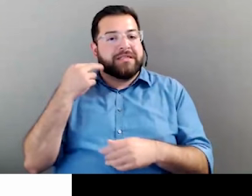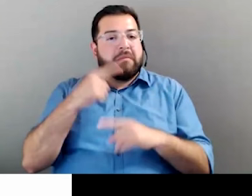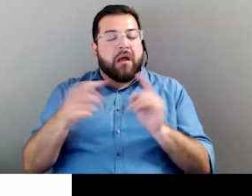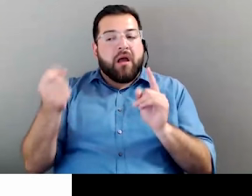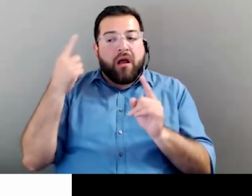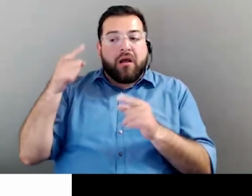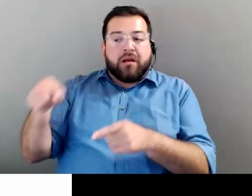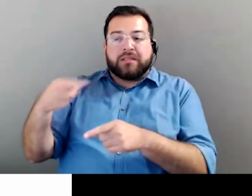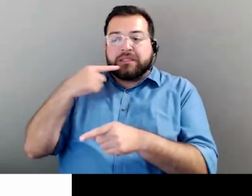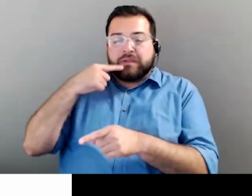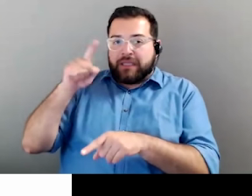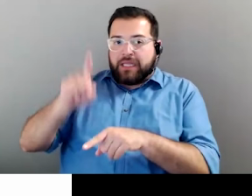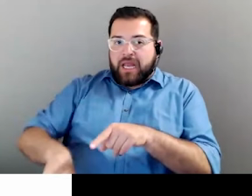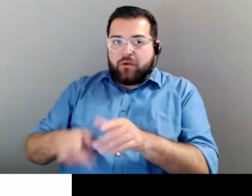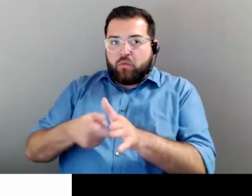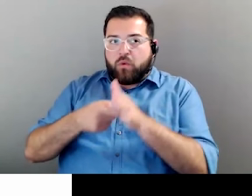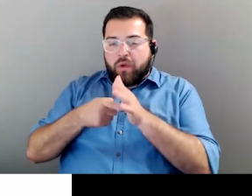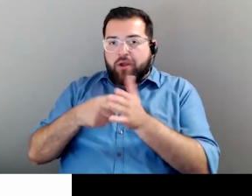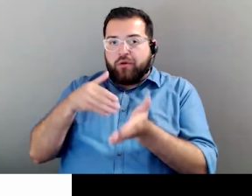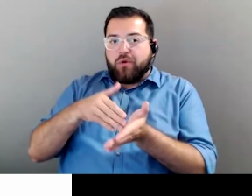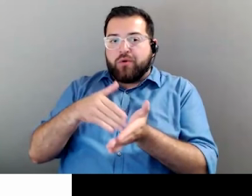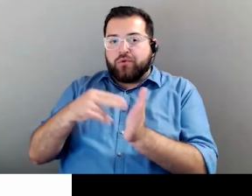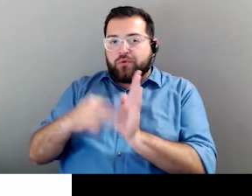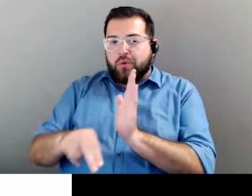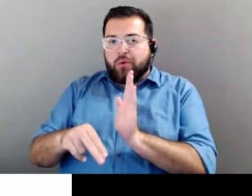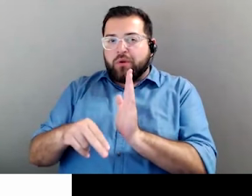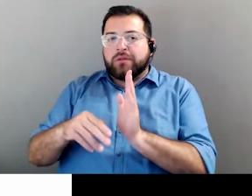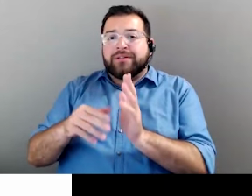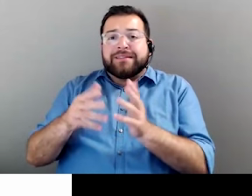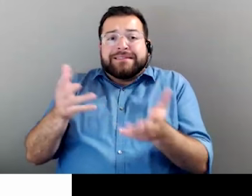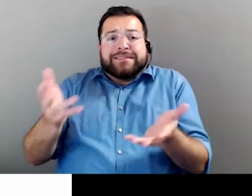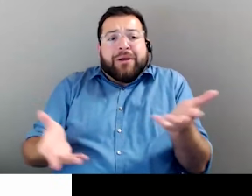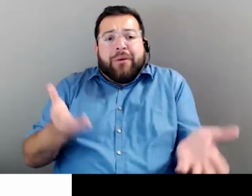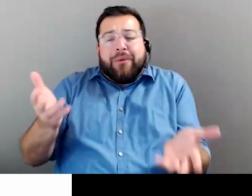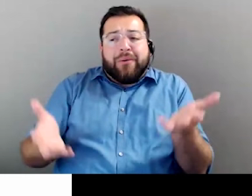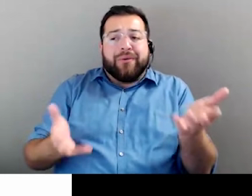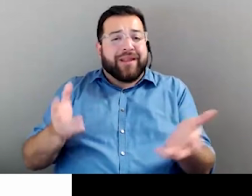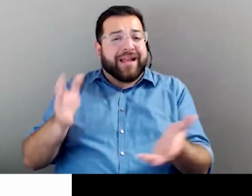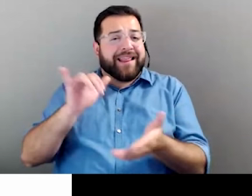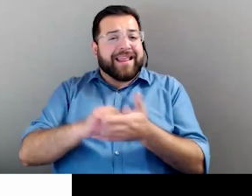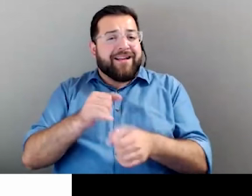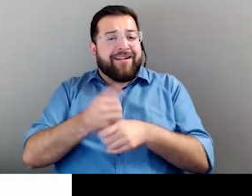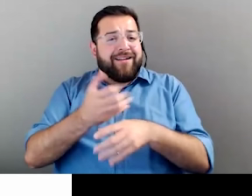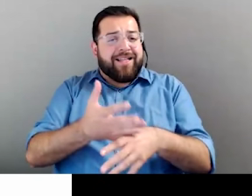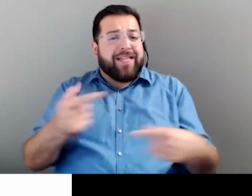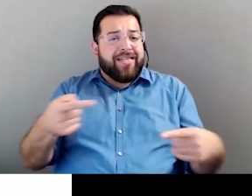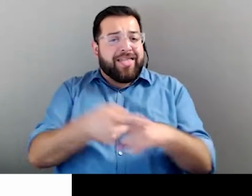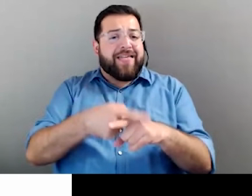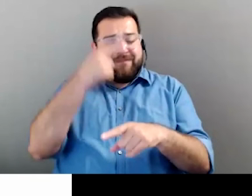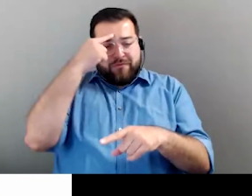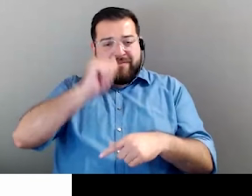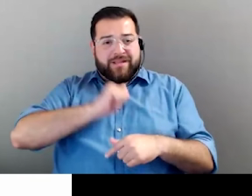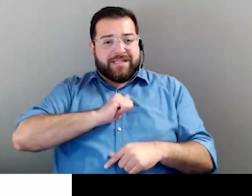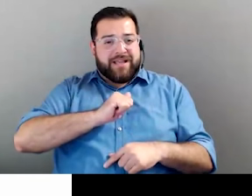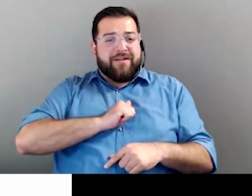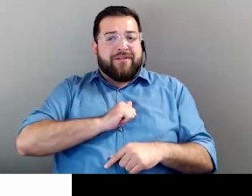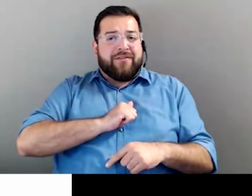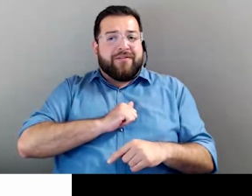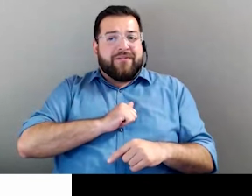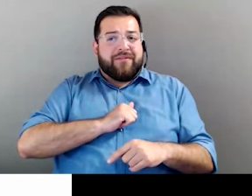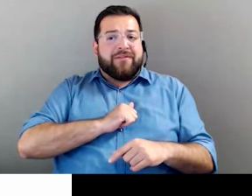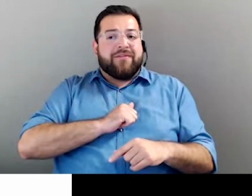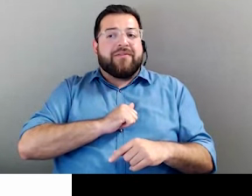can't require a doctor's note. for Yeah, things so, that they do. So that creates a dilemma for me anyway. yeah, so that